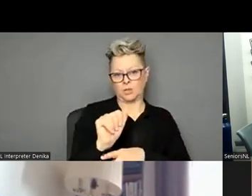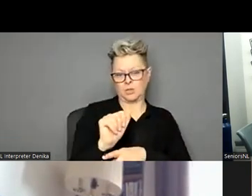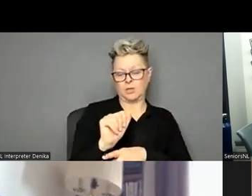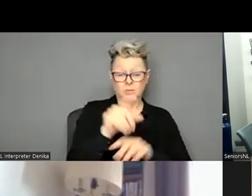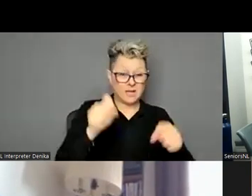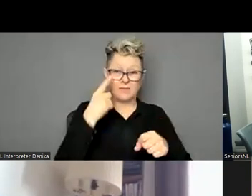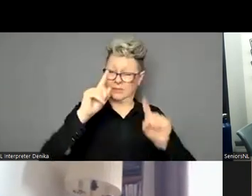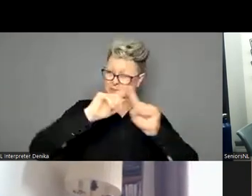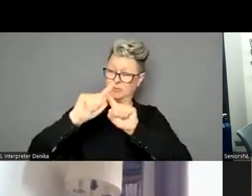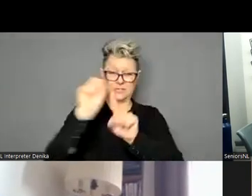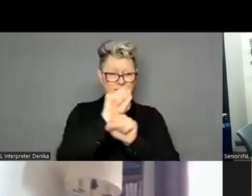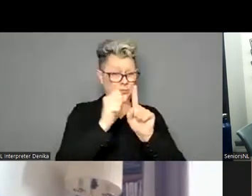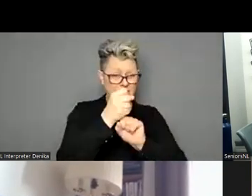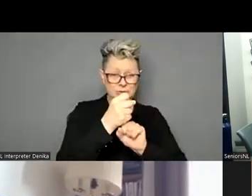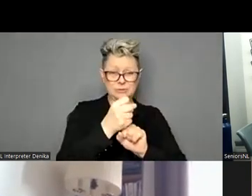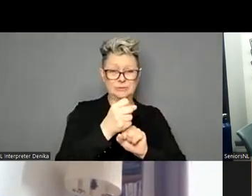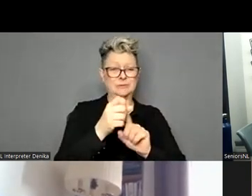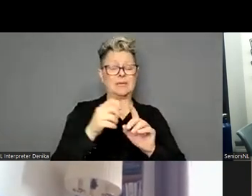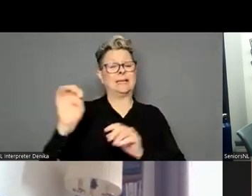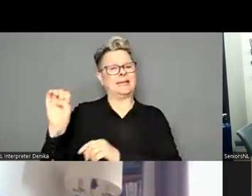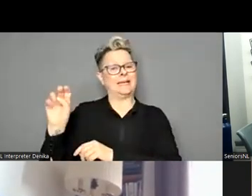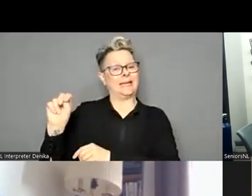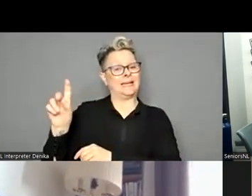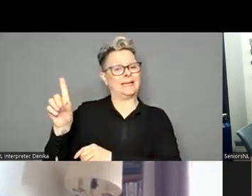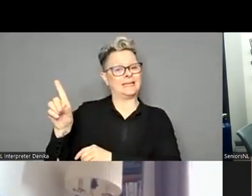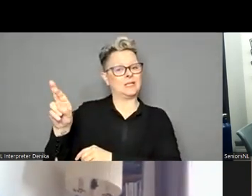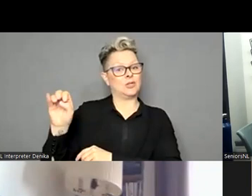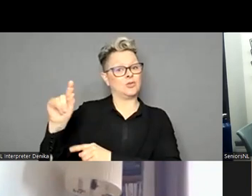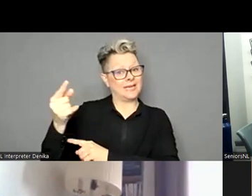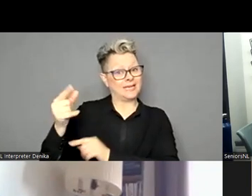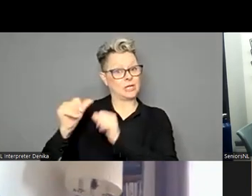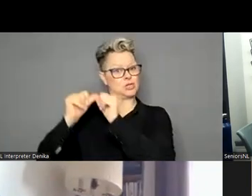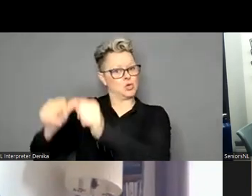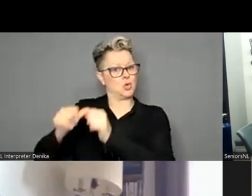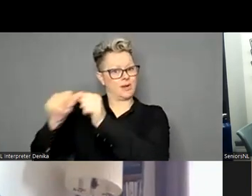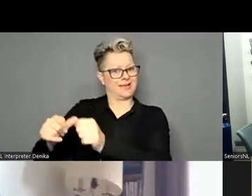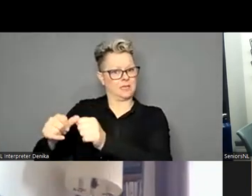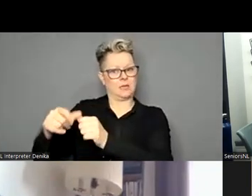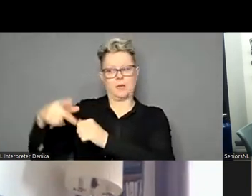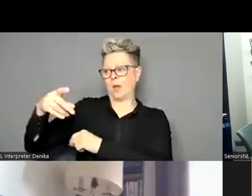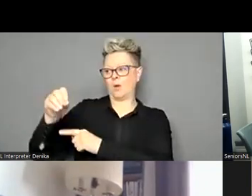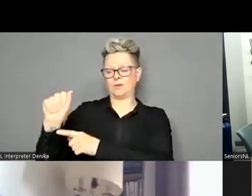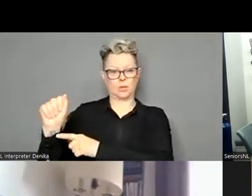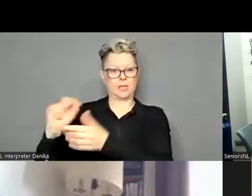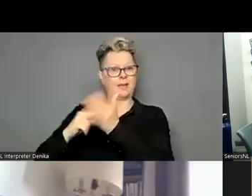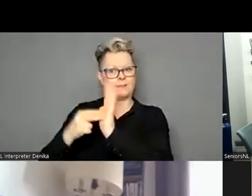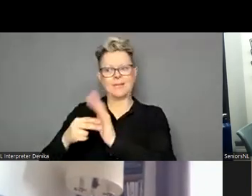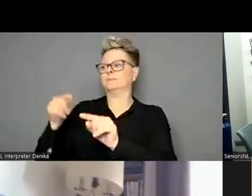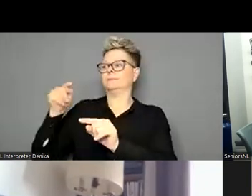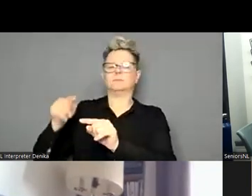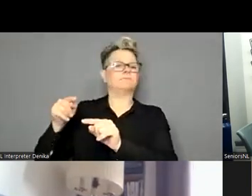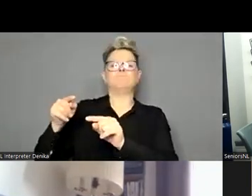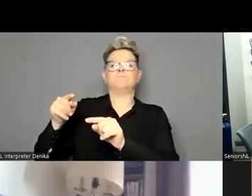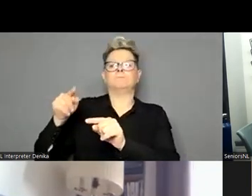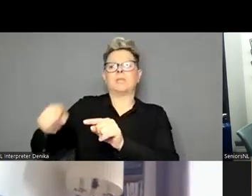scenarios. An enduring power of attorney is a specific one that refers to one that will enable someone to generally manage your